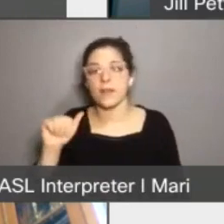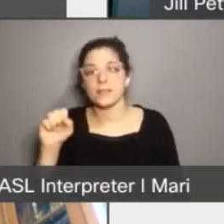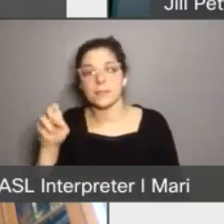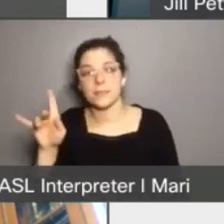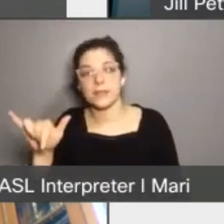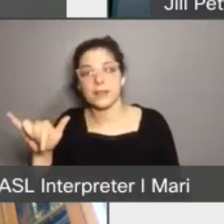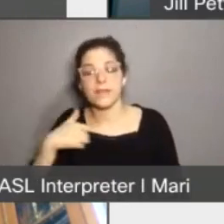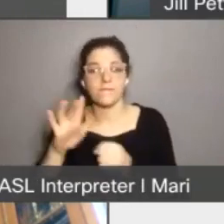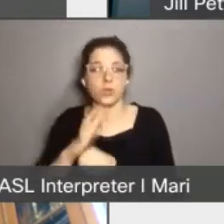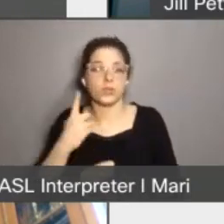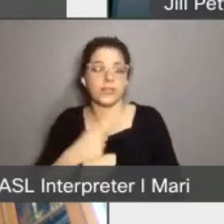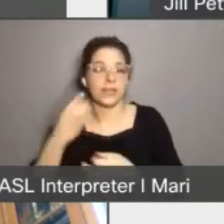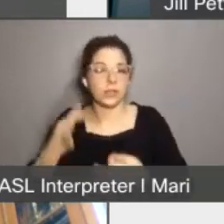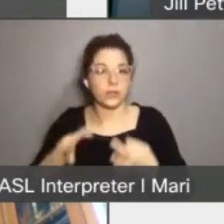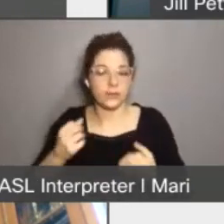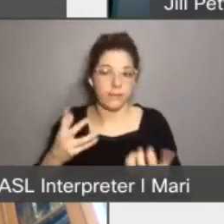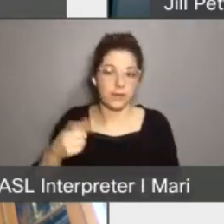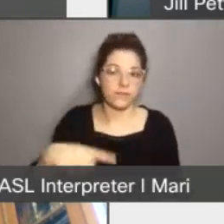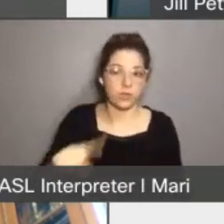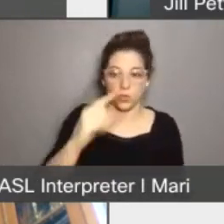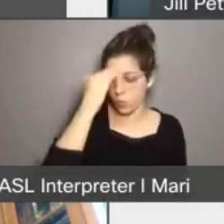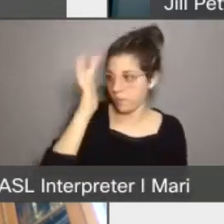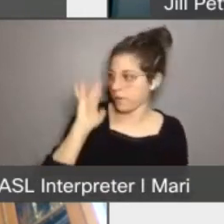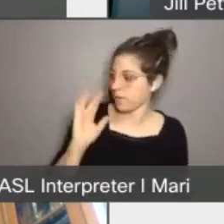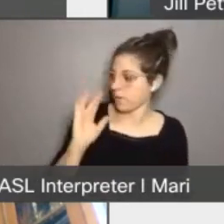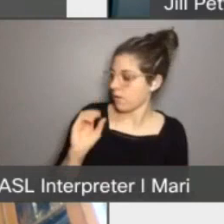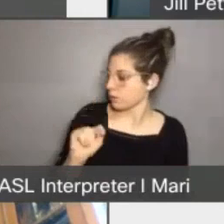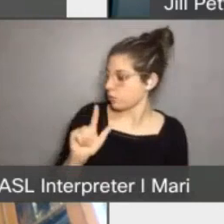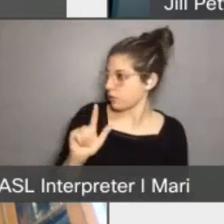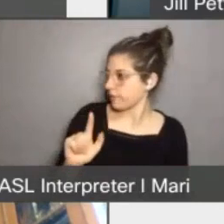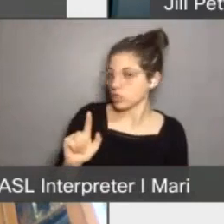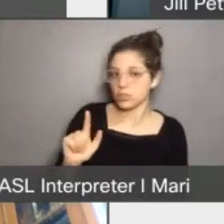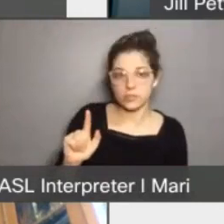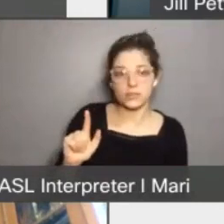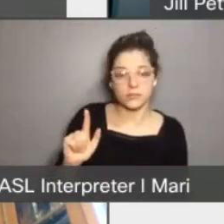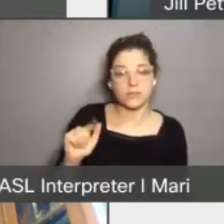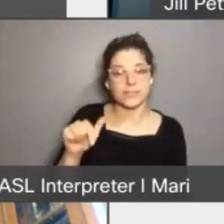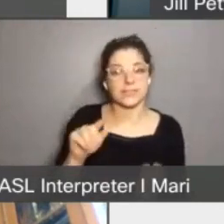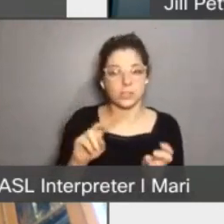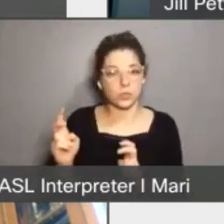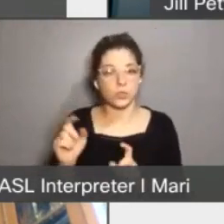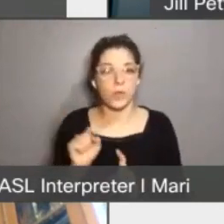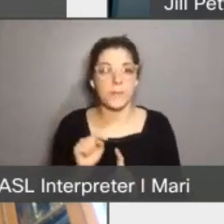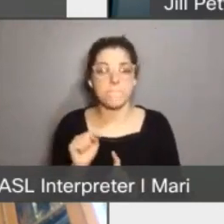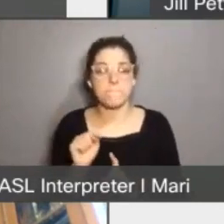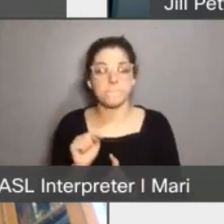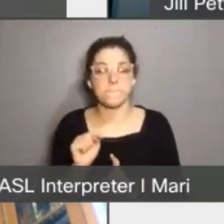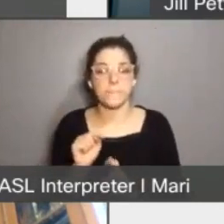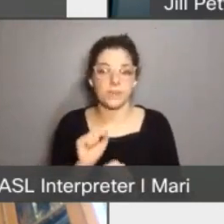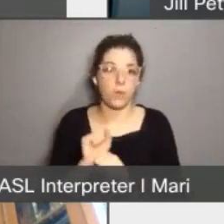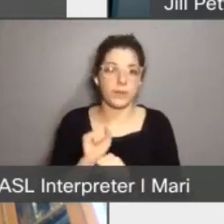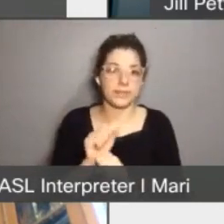full day hearing, as many of you know, back on October 21st on this issue of